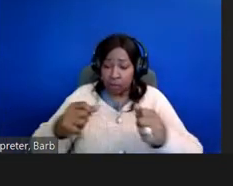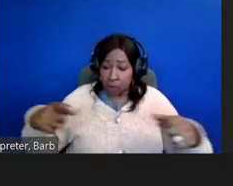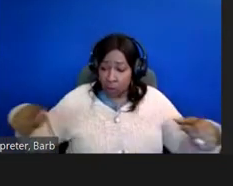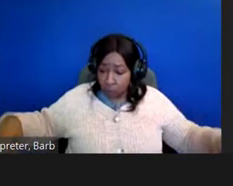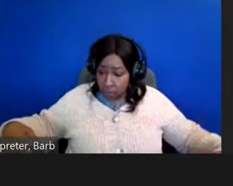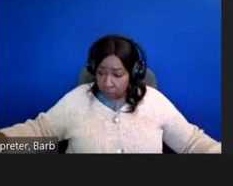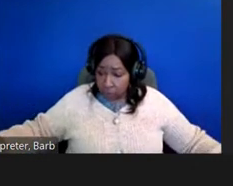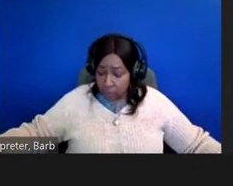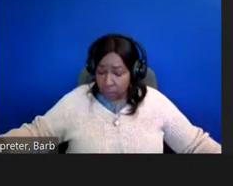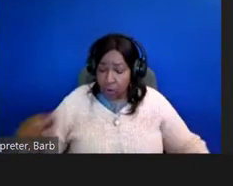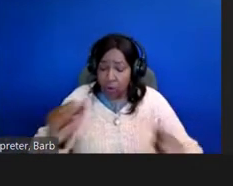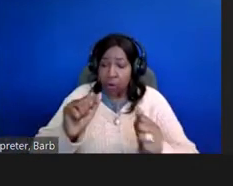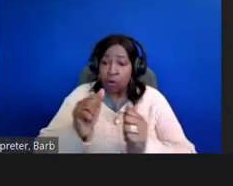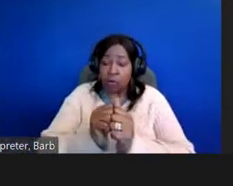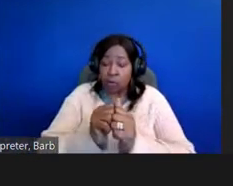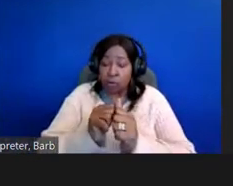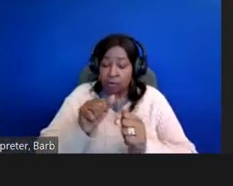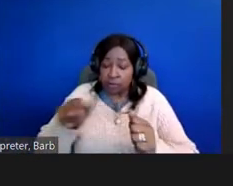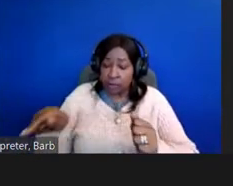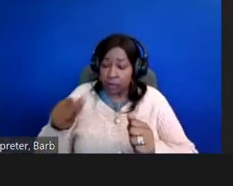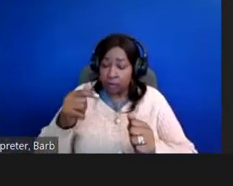walkers already fighting for space,